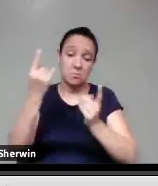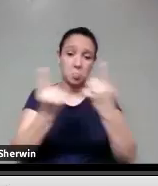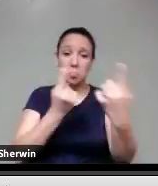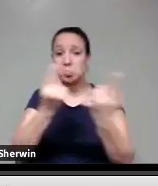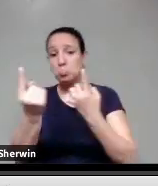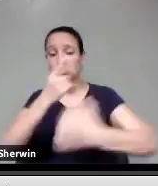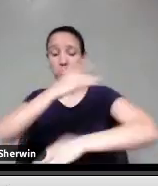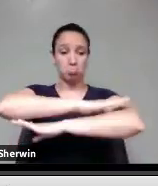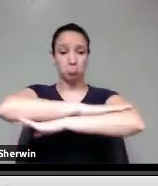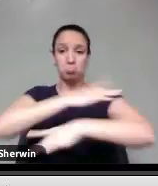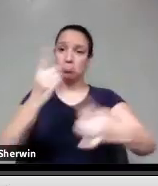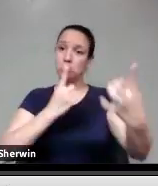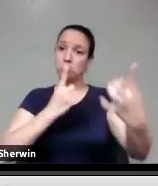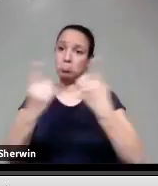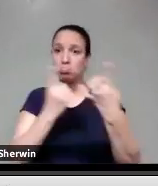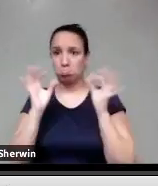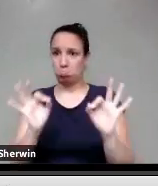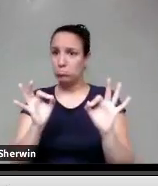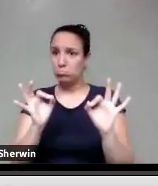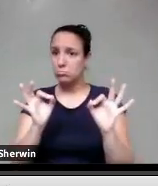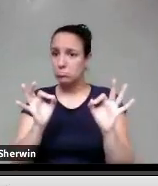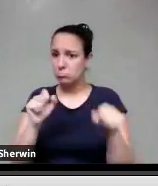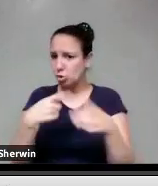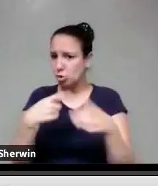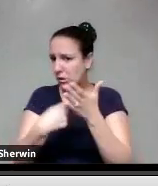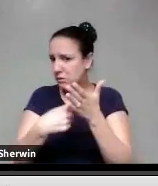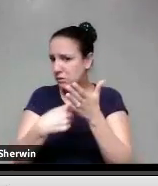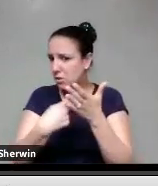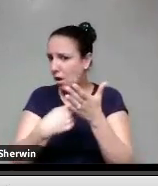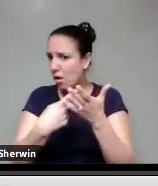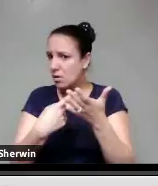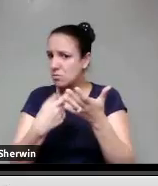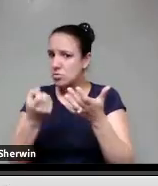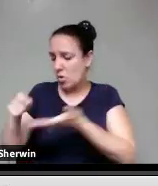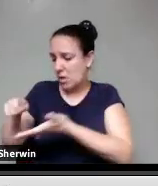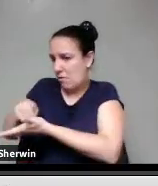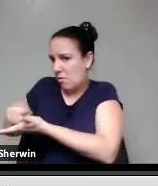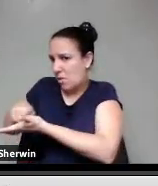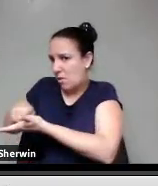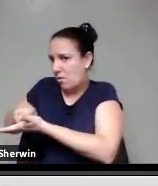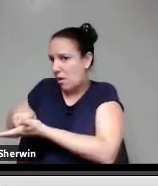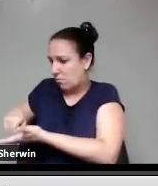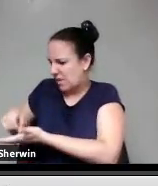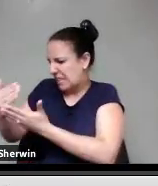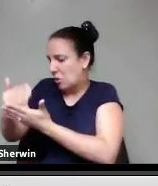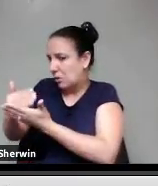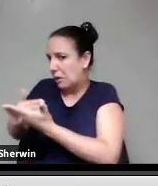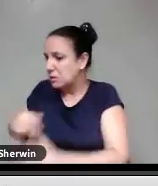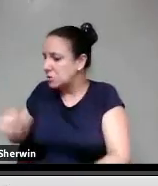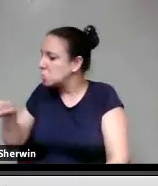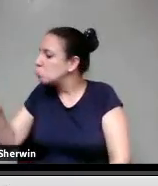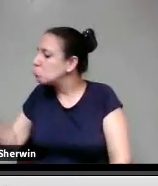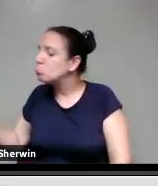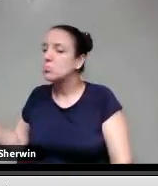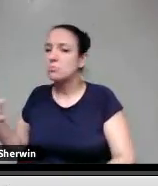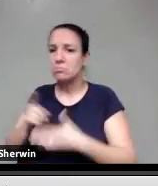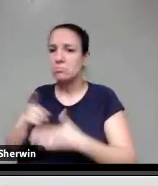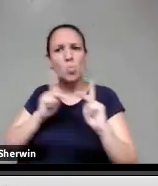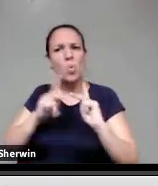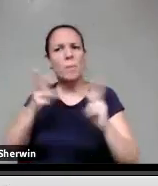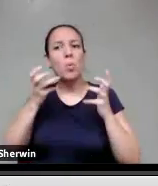said, talk to people so that you could just keep a little tick list beside your workstation of what people are